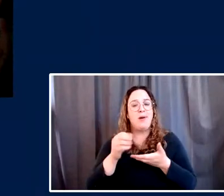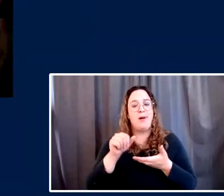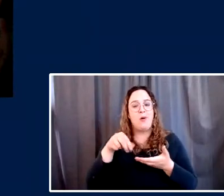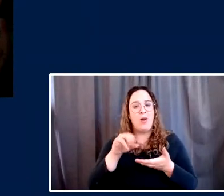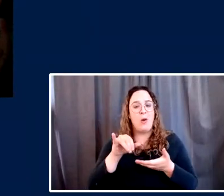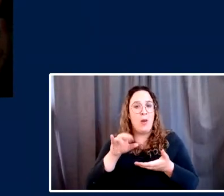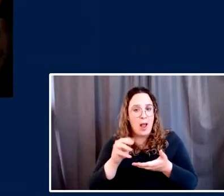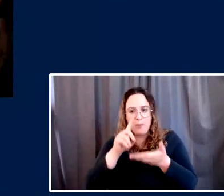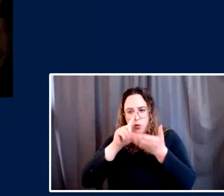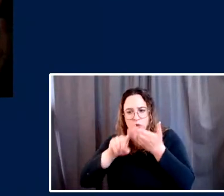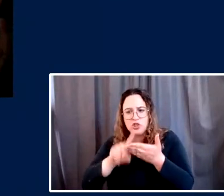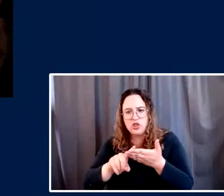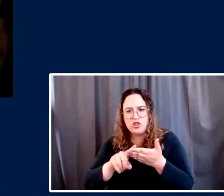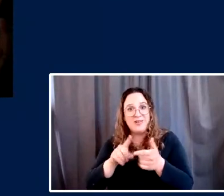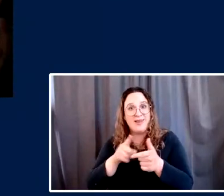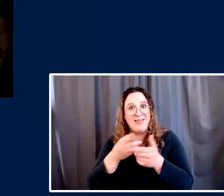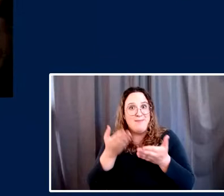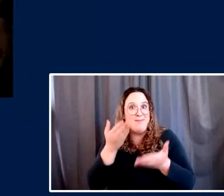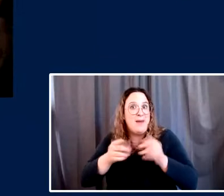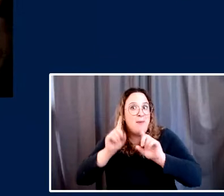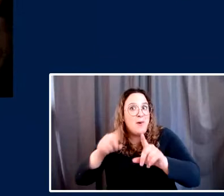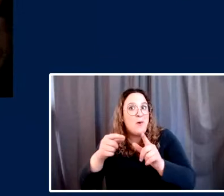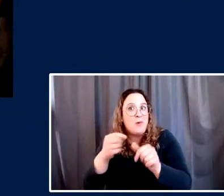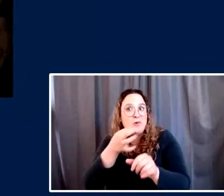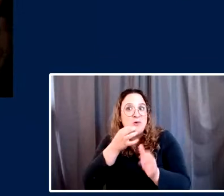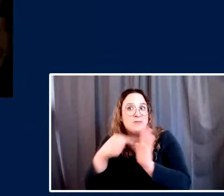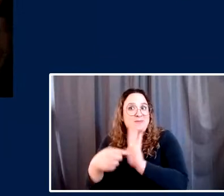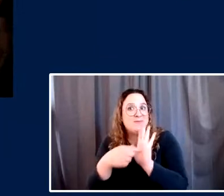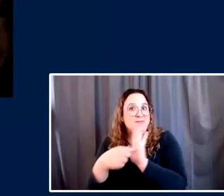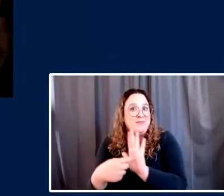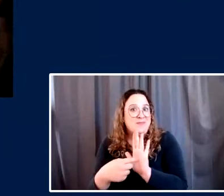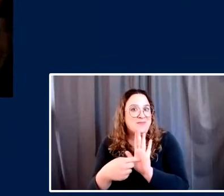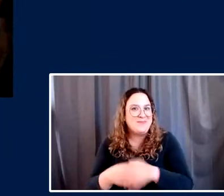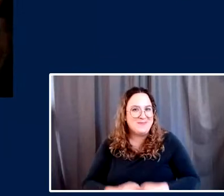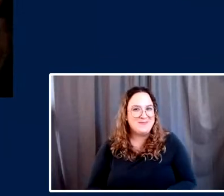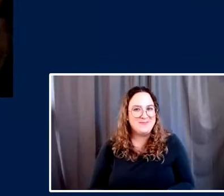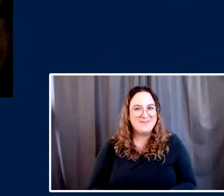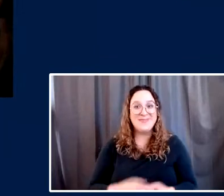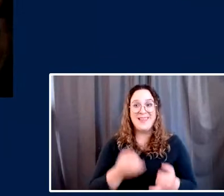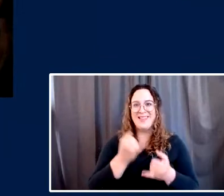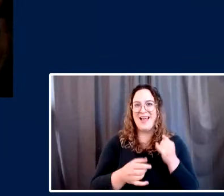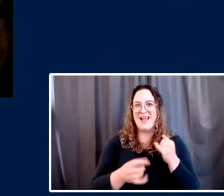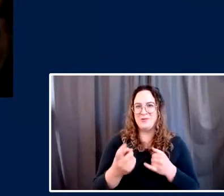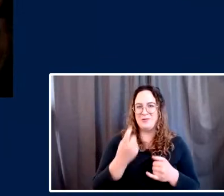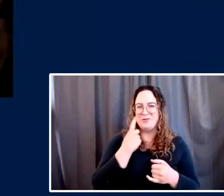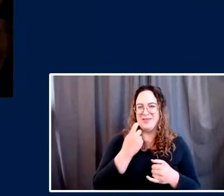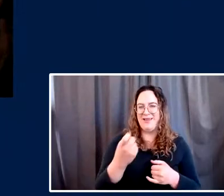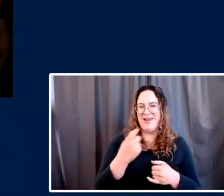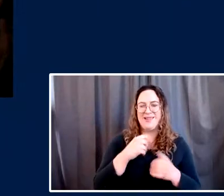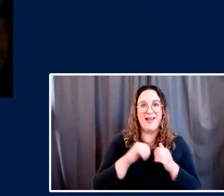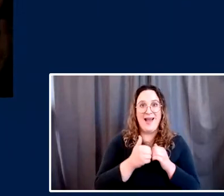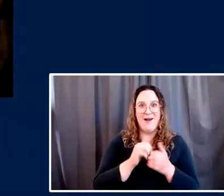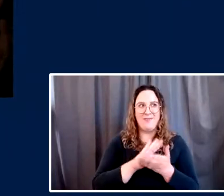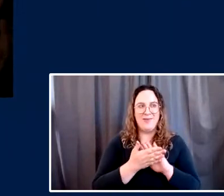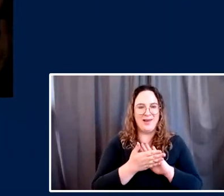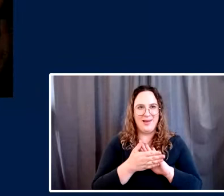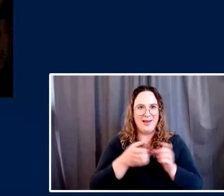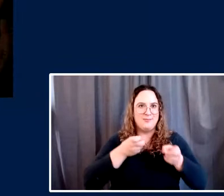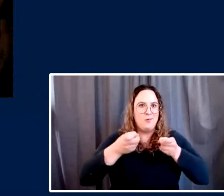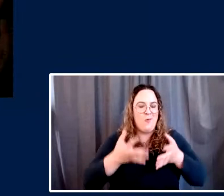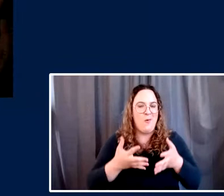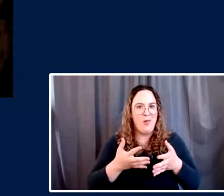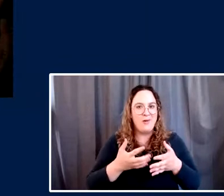deep exhibit. Lastly, you asked me how I became an ROV pilot. Well, I've been flying ROVs for almost 30